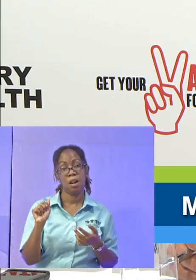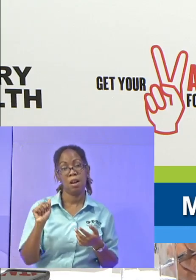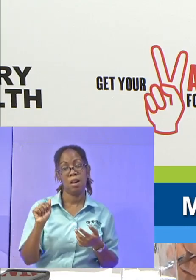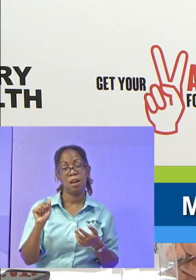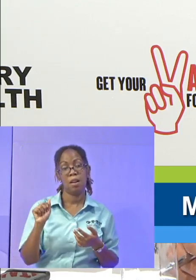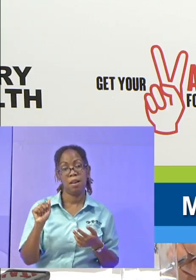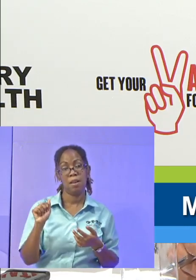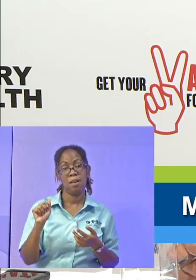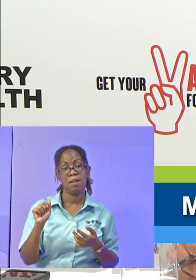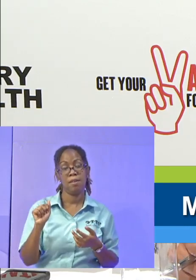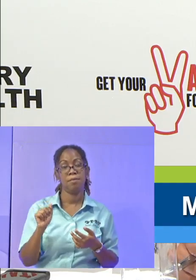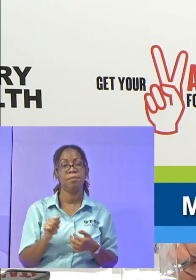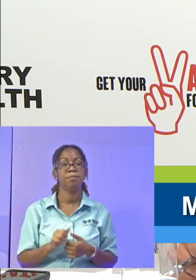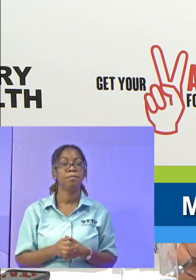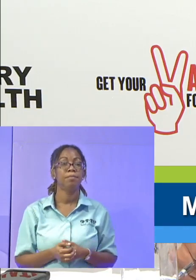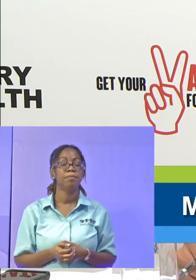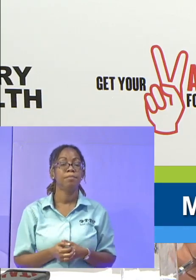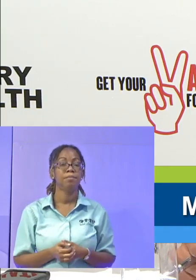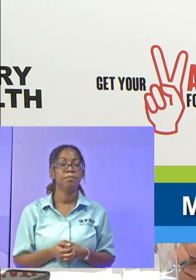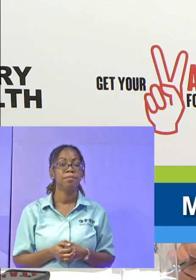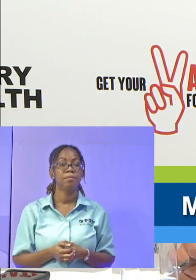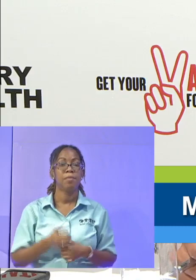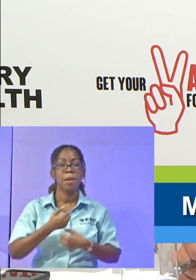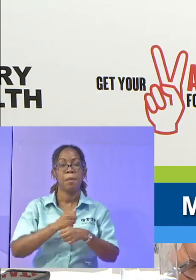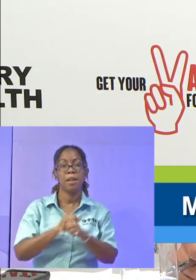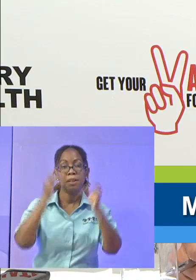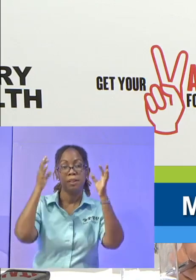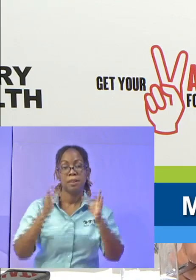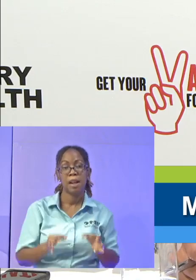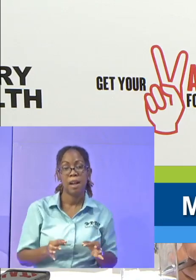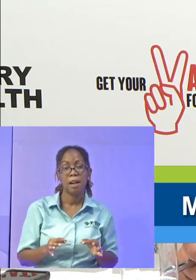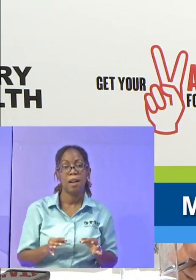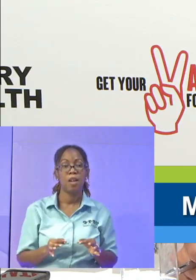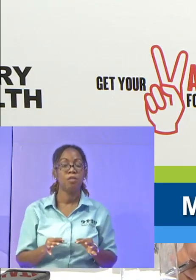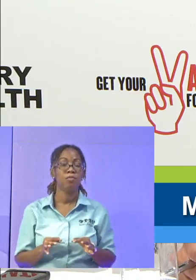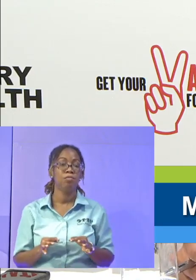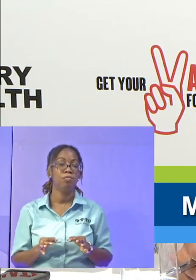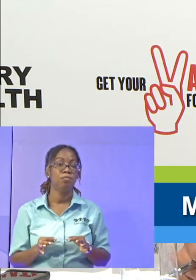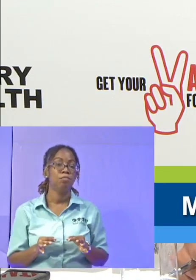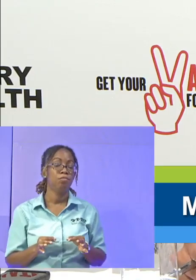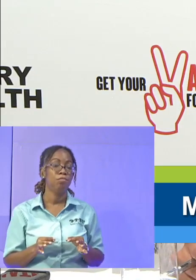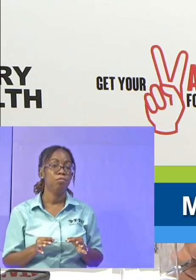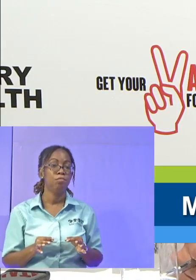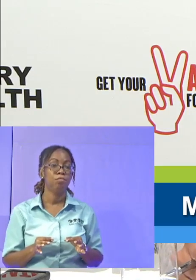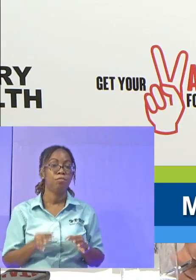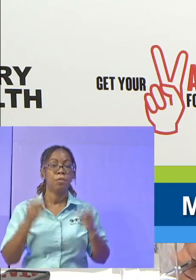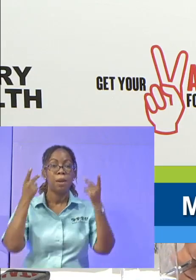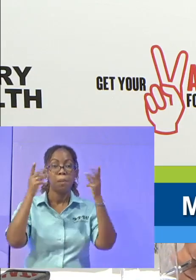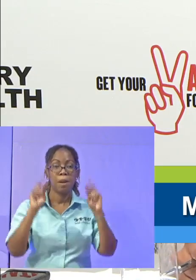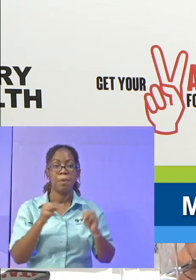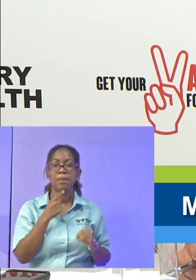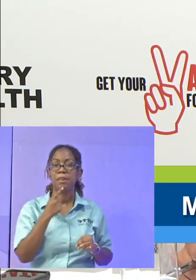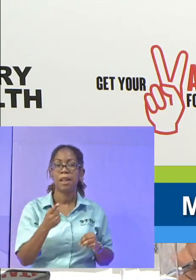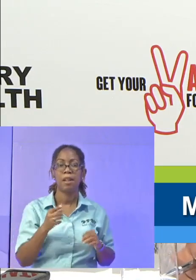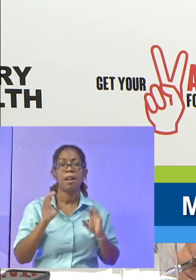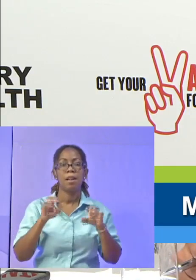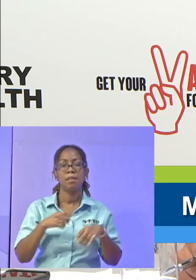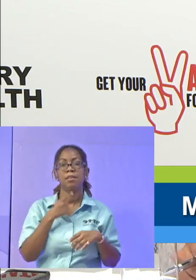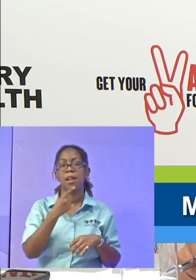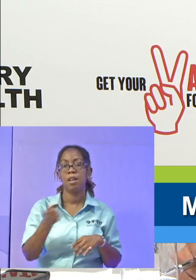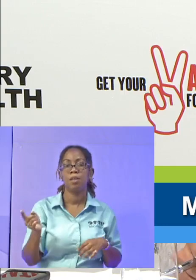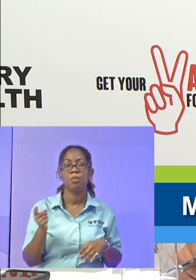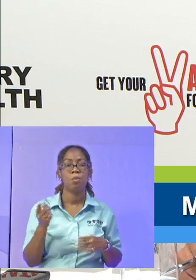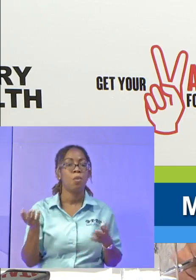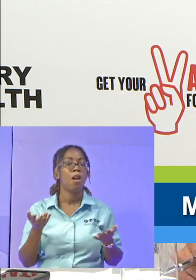Foley, and a decision has been taken, and I've been authorized by the Honorable Prime Minister to say this, that